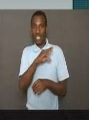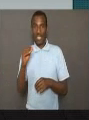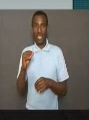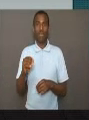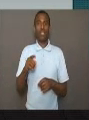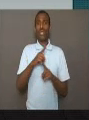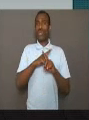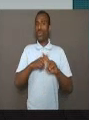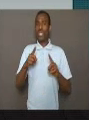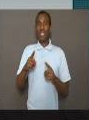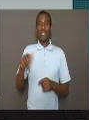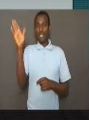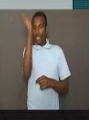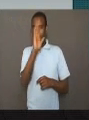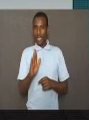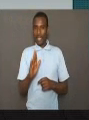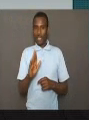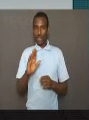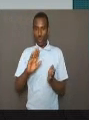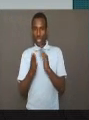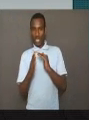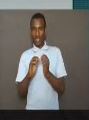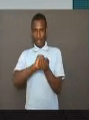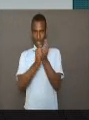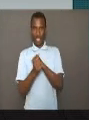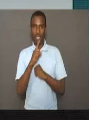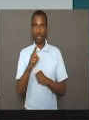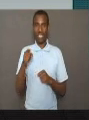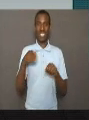gaseous state and expand.